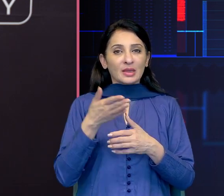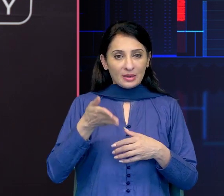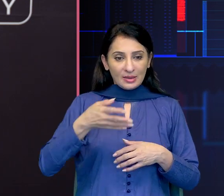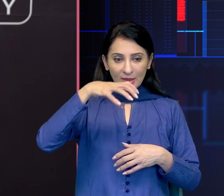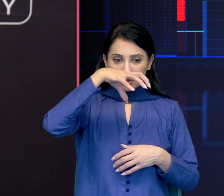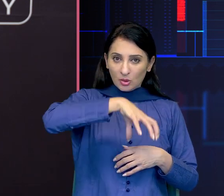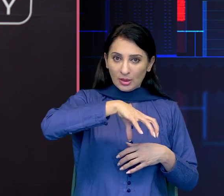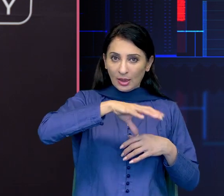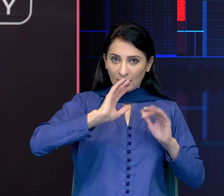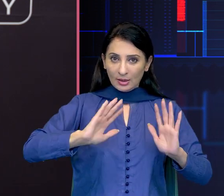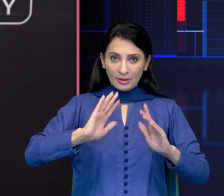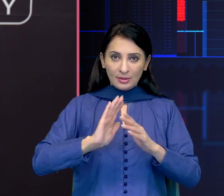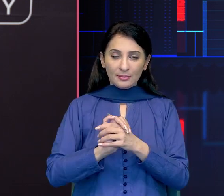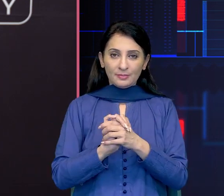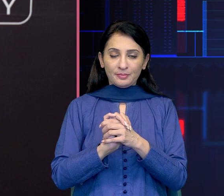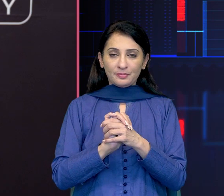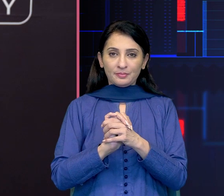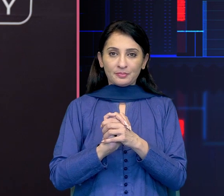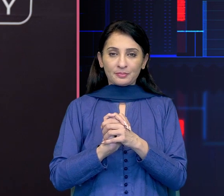I think